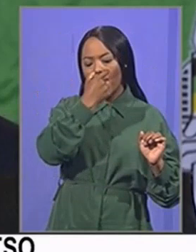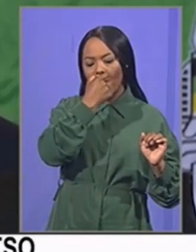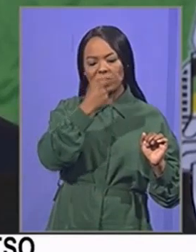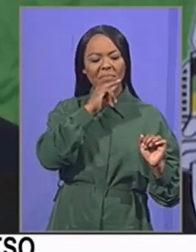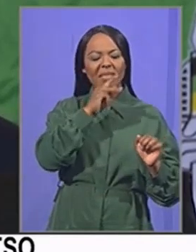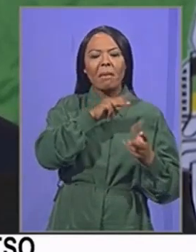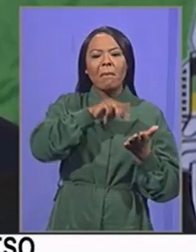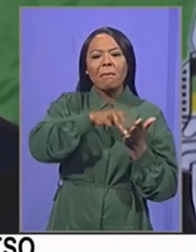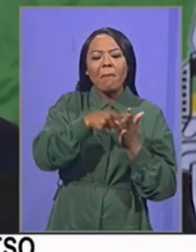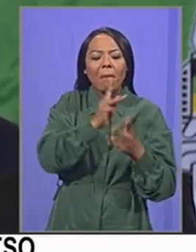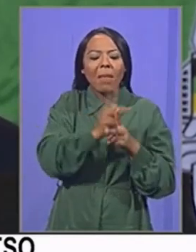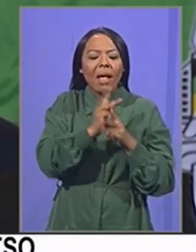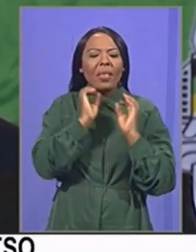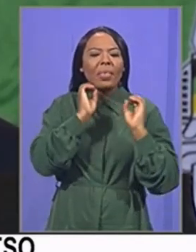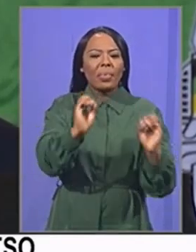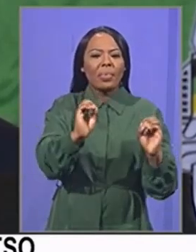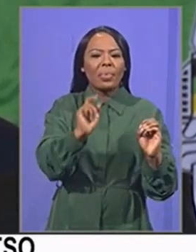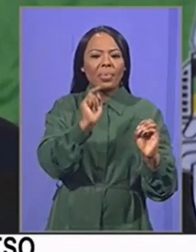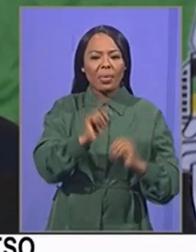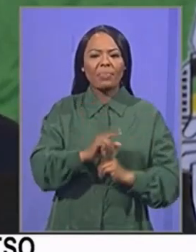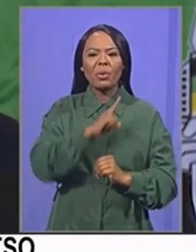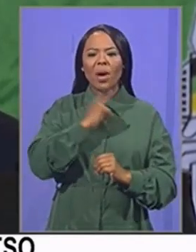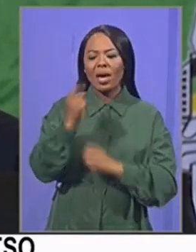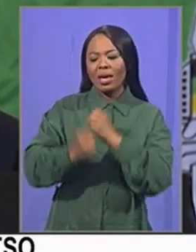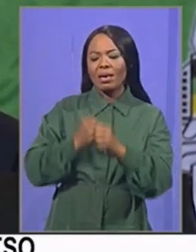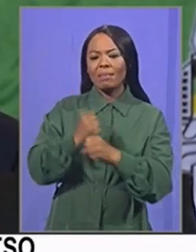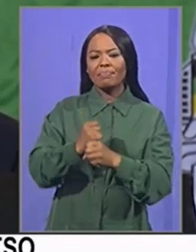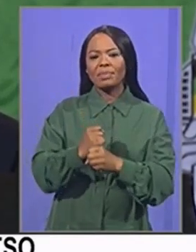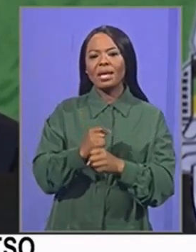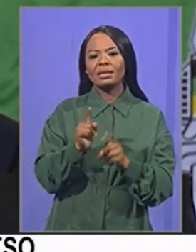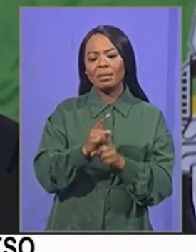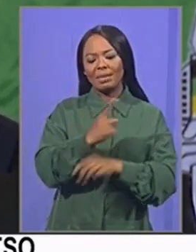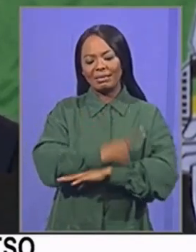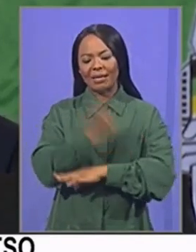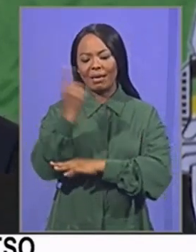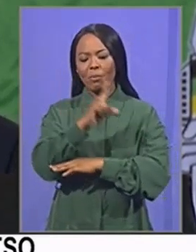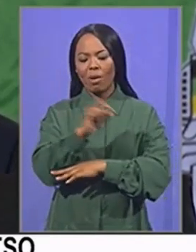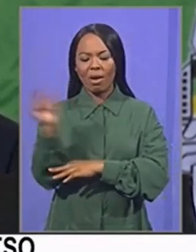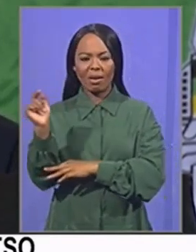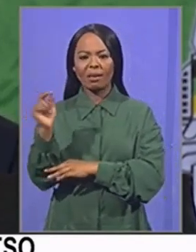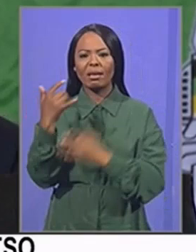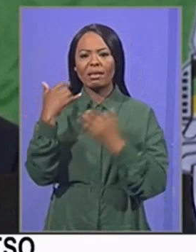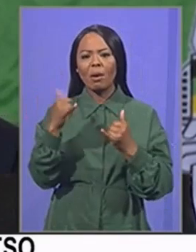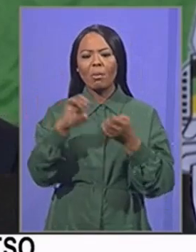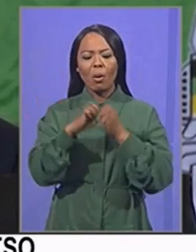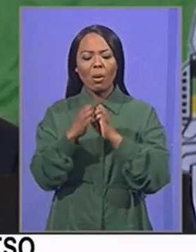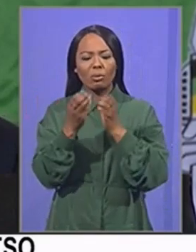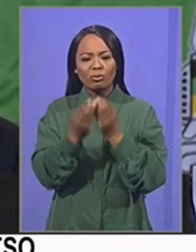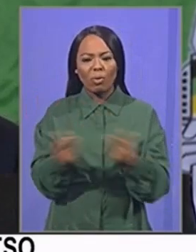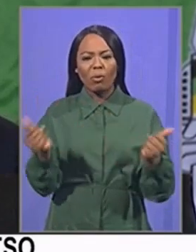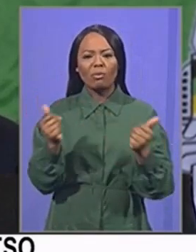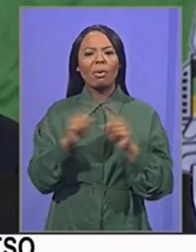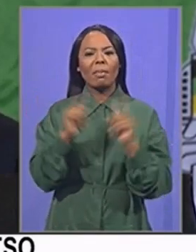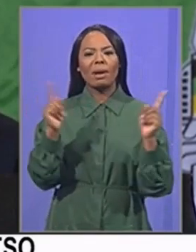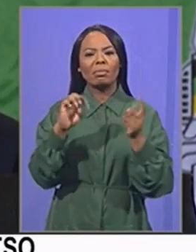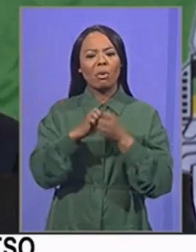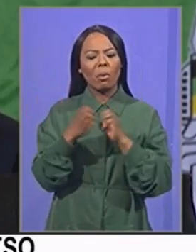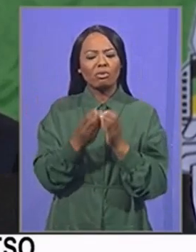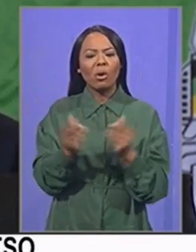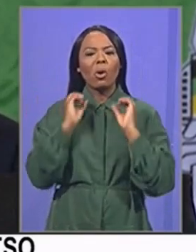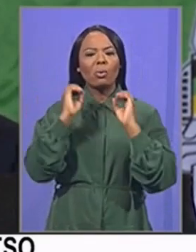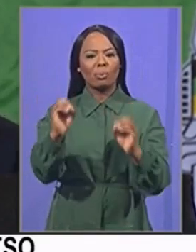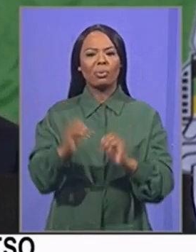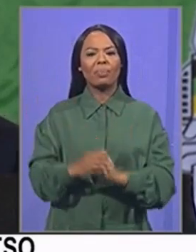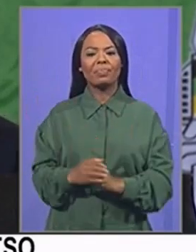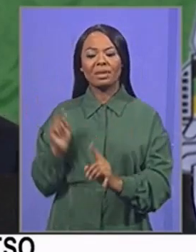malatsi a le lekgolo morago go dira ditshepiso tsa go samagana le mathata a ga jana a maAfrika Borwa a lebaneng le one.